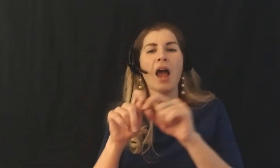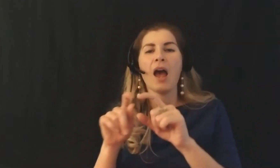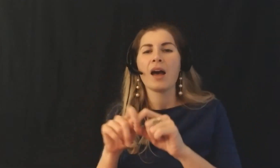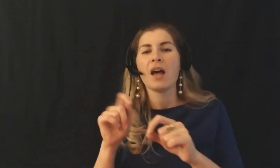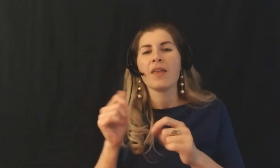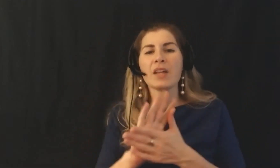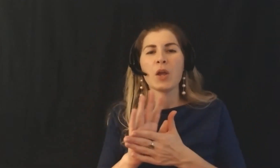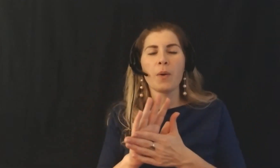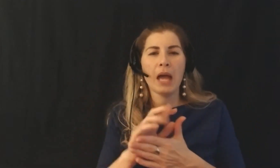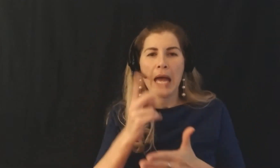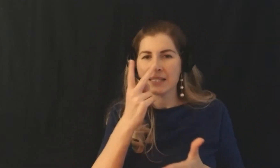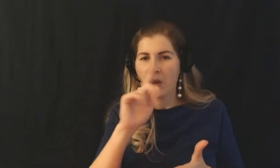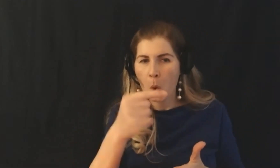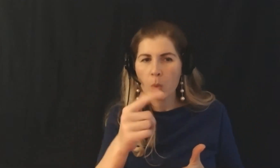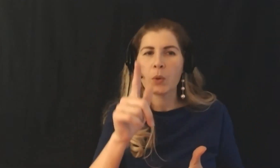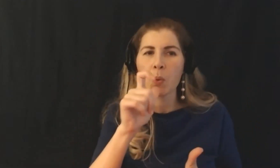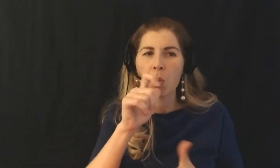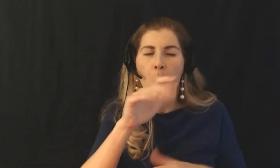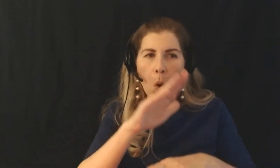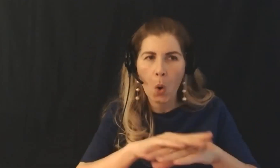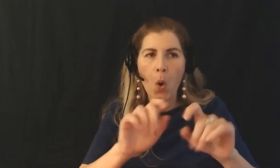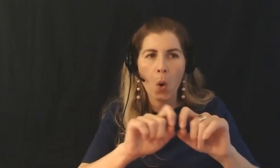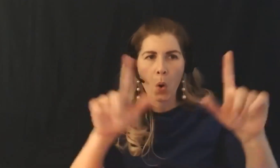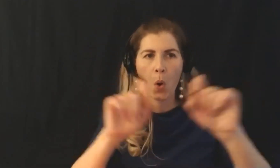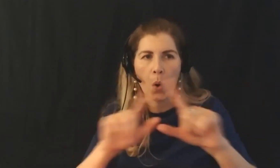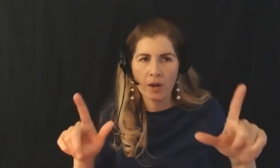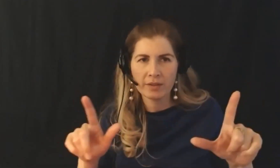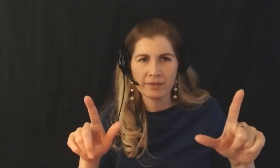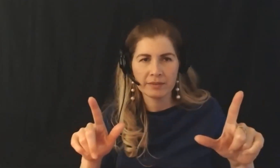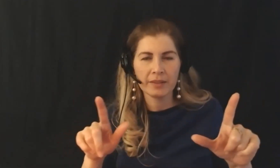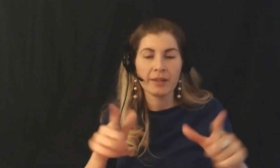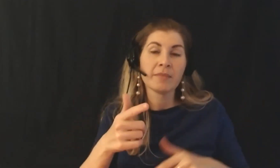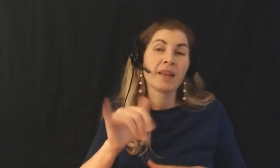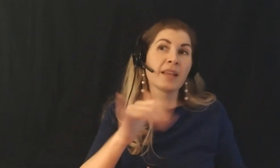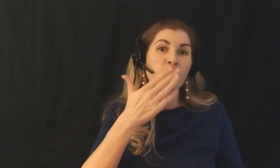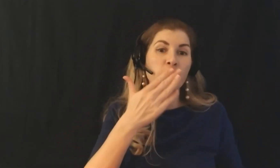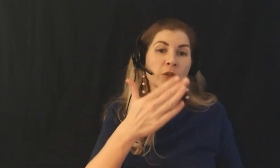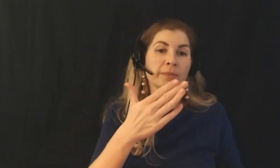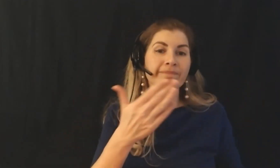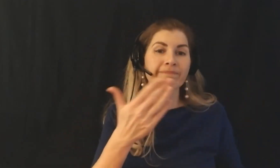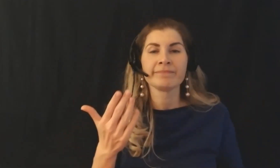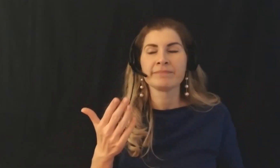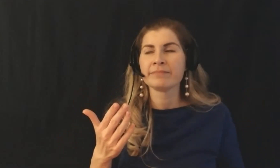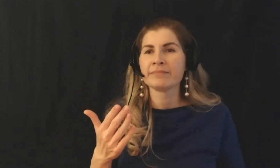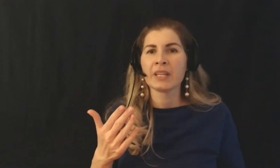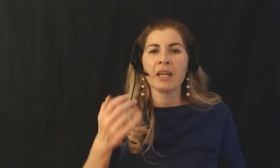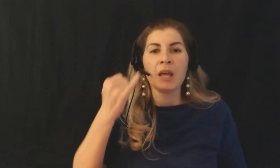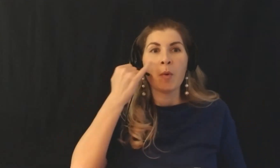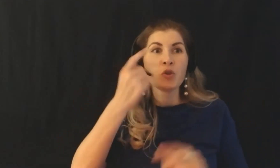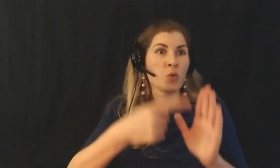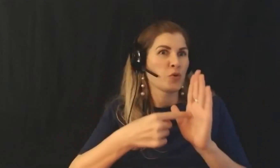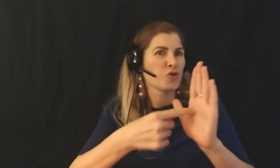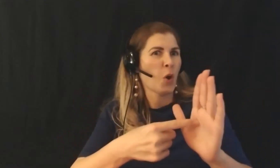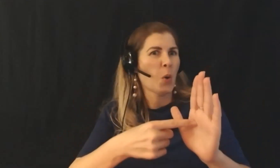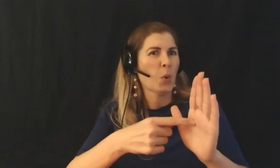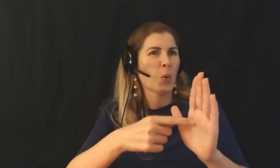only see the people whose videos are on. So this feature is great, let's say if you wanted to share a scene, right? Let's say you win the